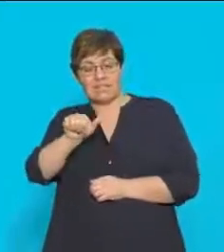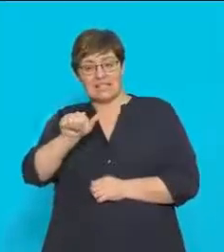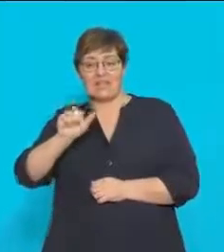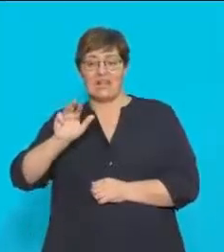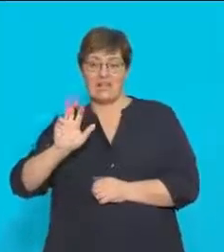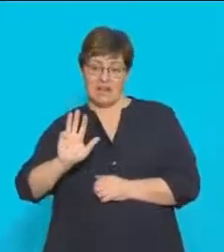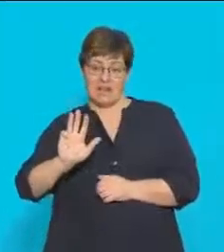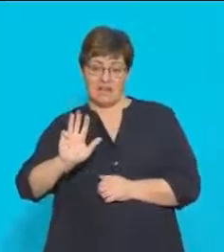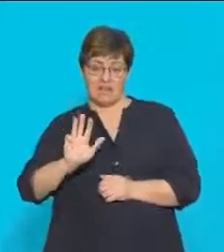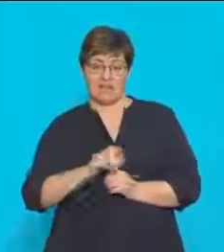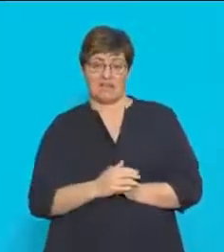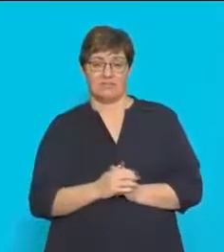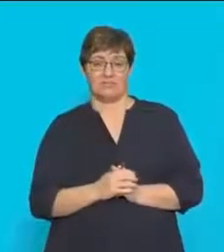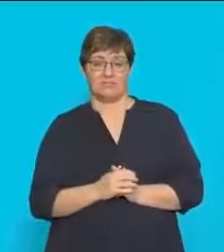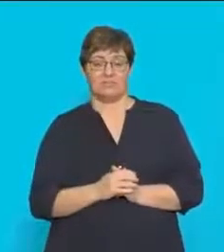15,69.